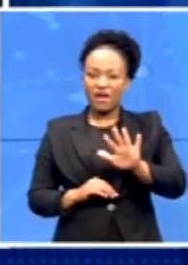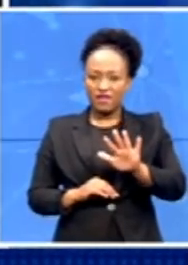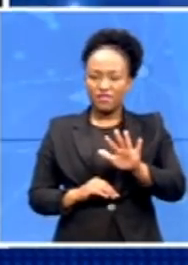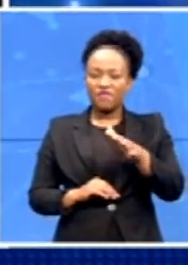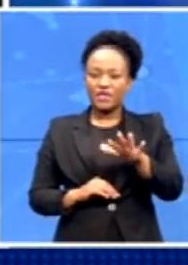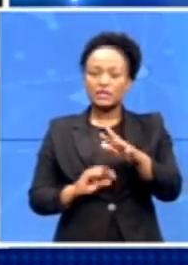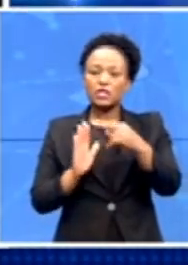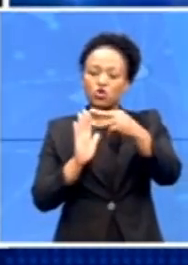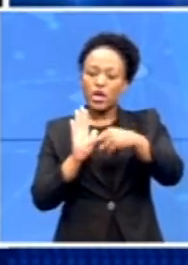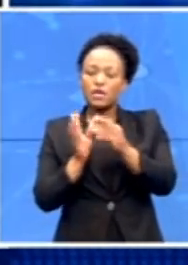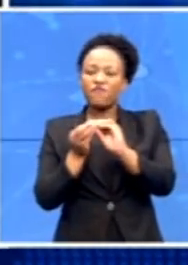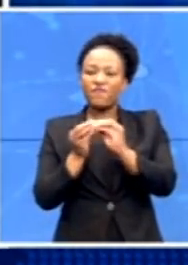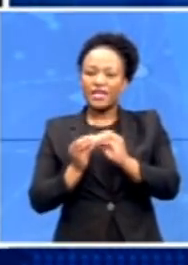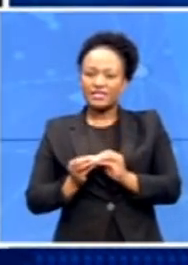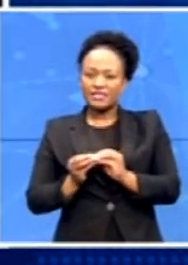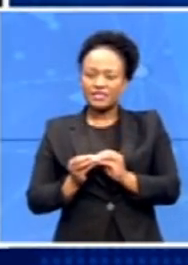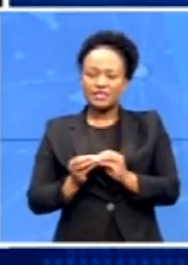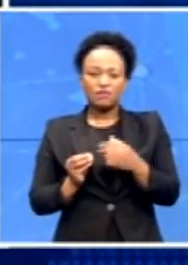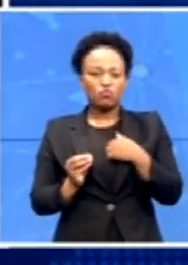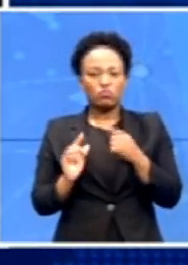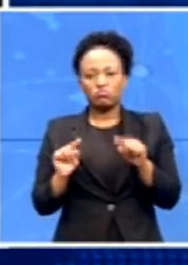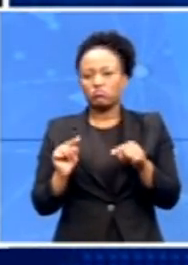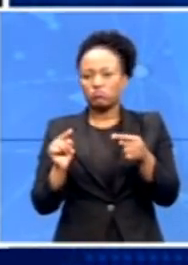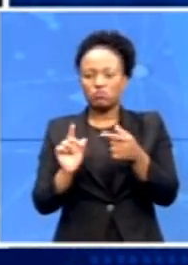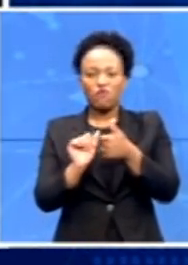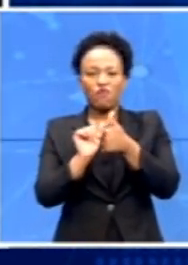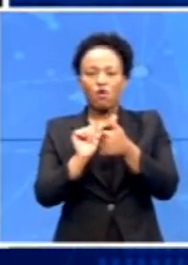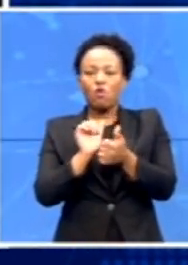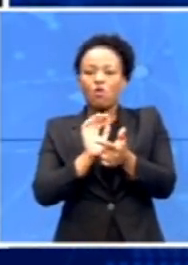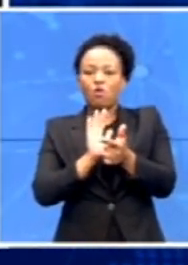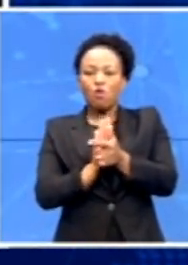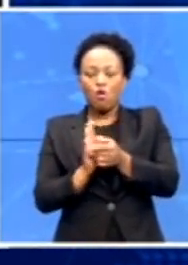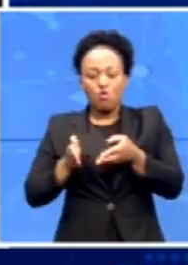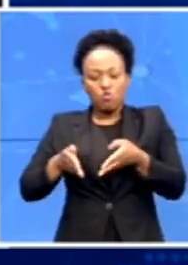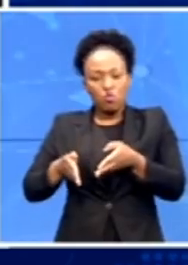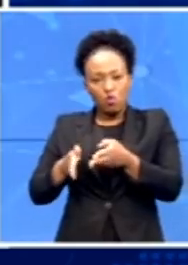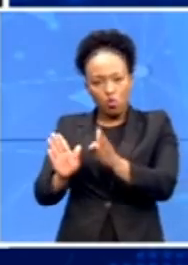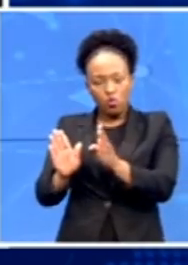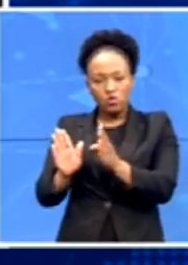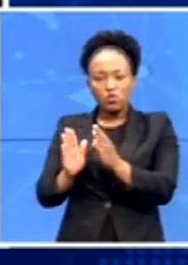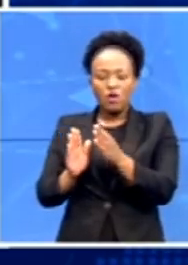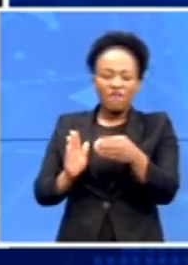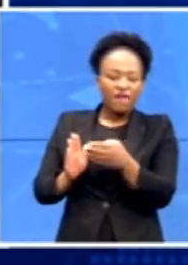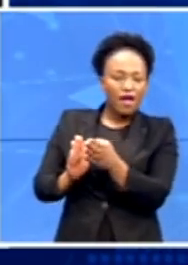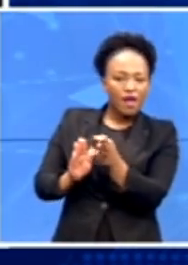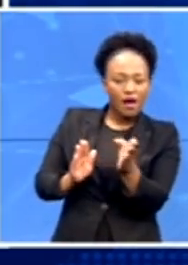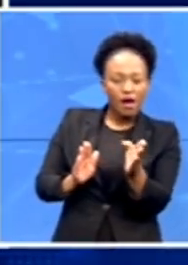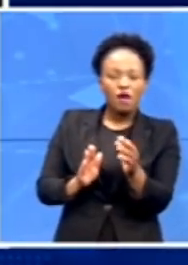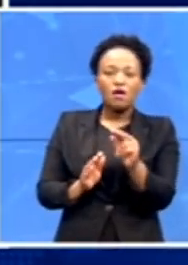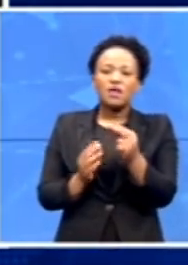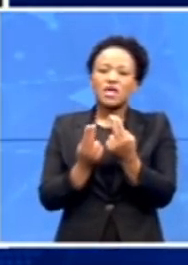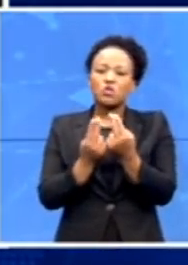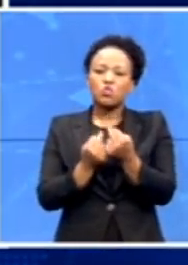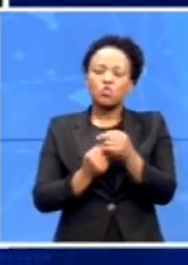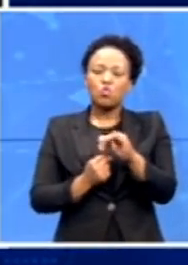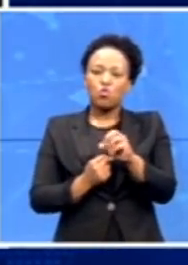could not follow the normal route of audit via the usual process. Do you confirm that, Mr. Jacobus? Yes,